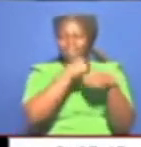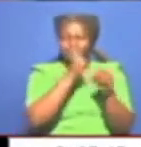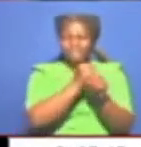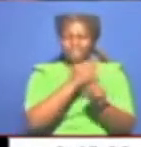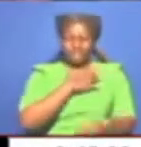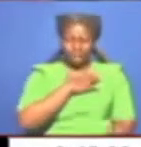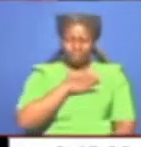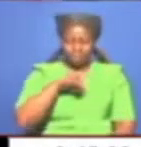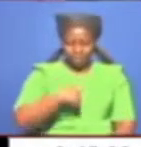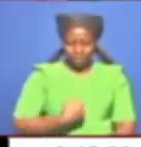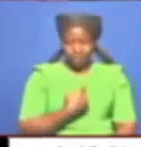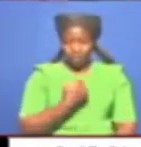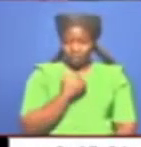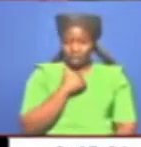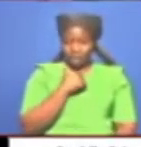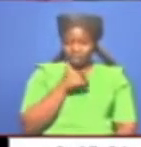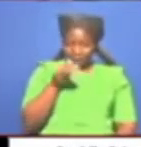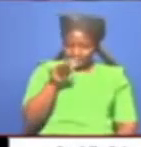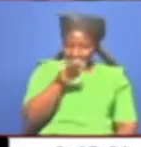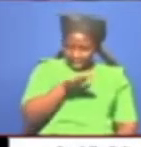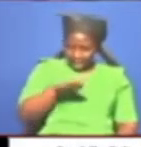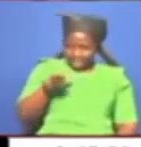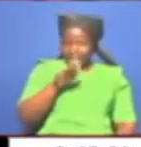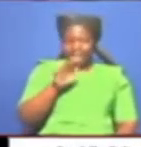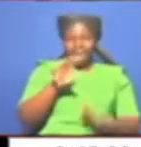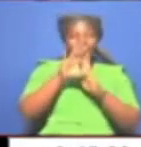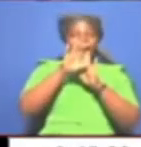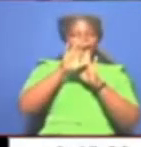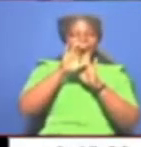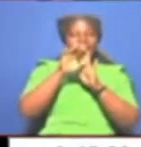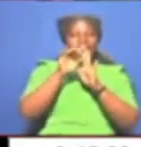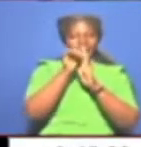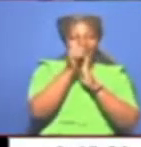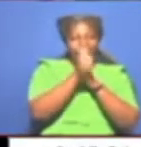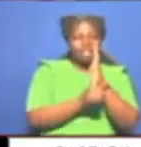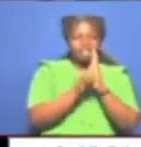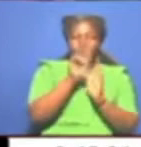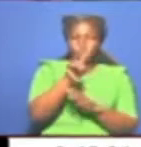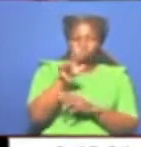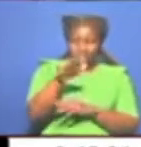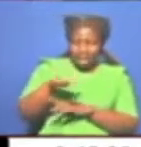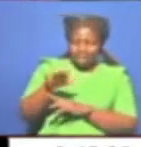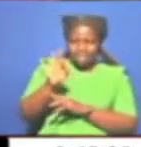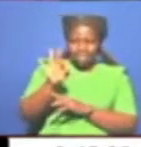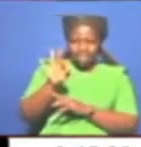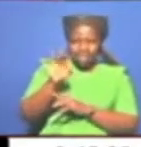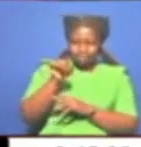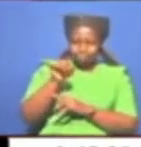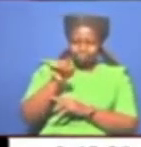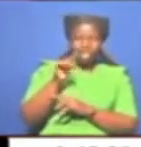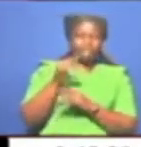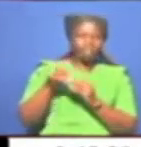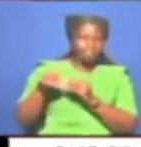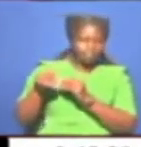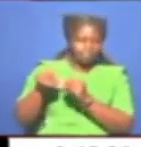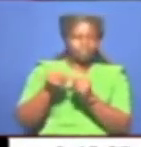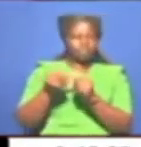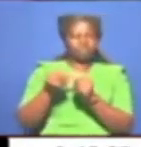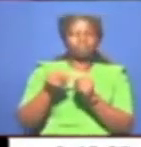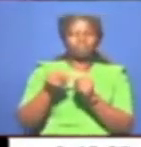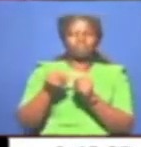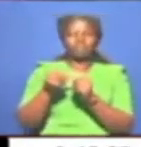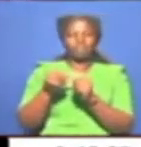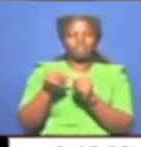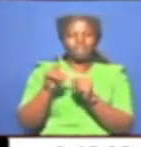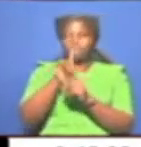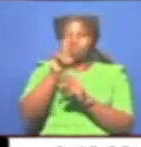We have a clause, Article 2, Clause 3, that deals directly with the jurisdiction of the courts